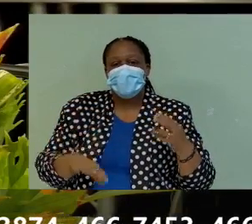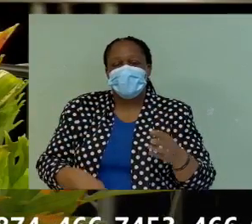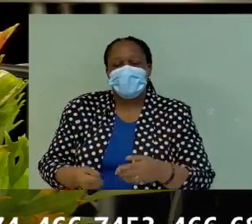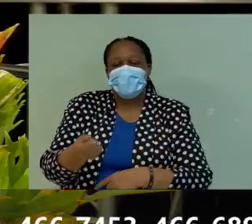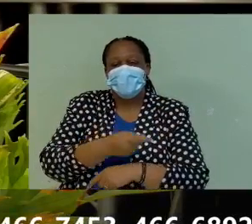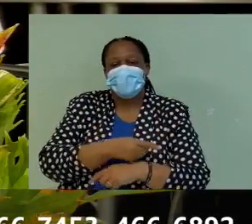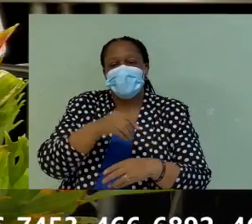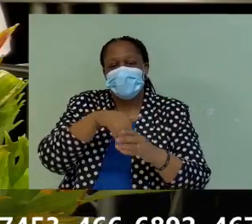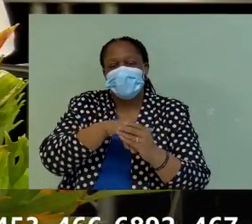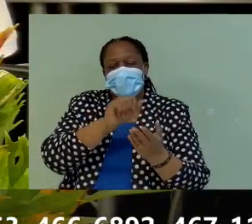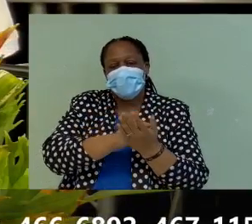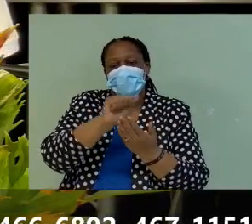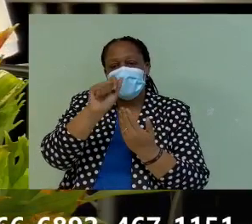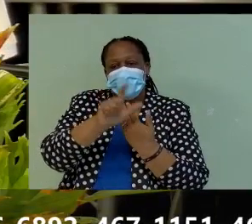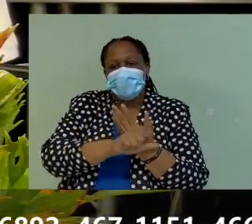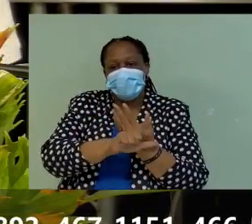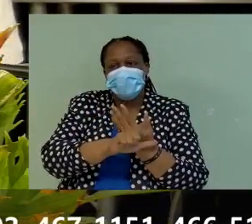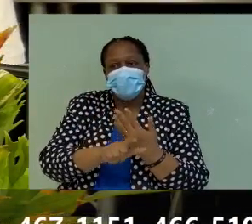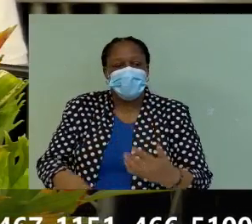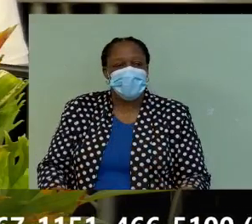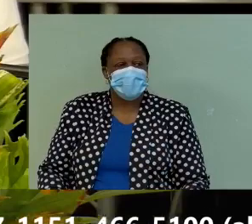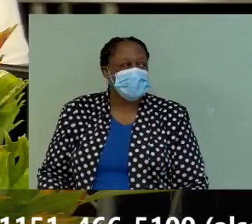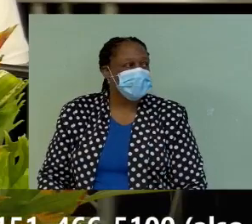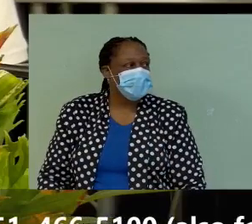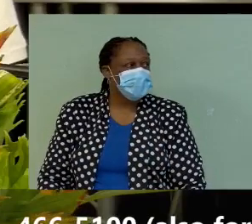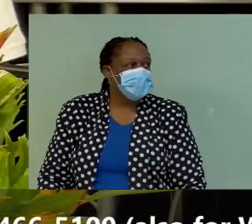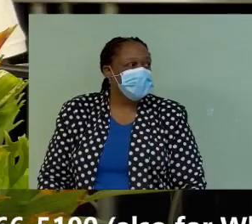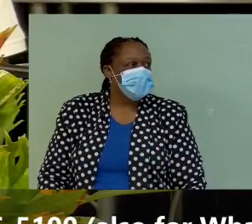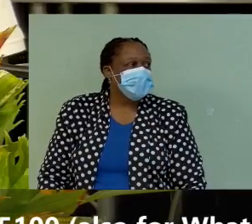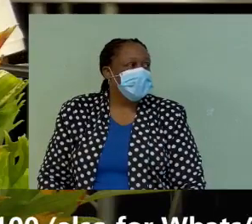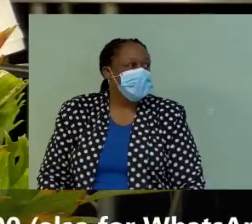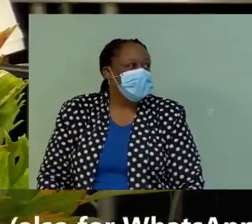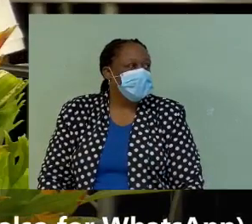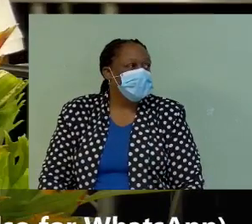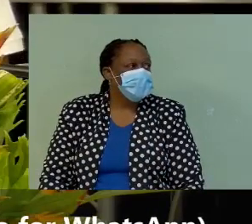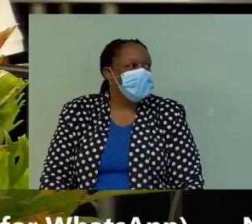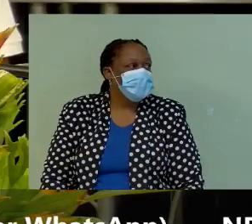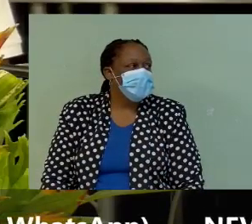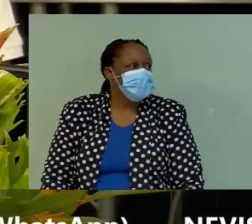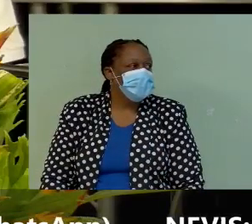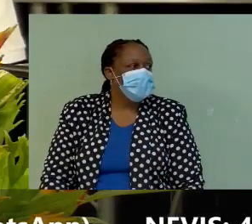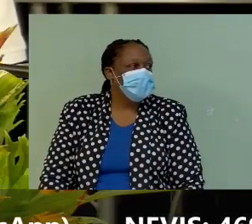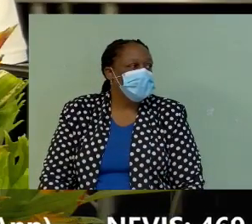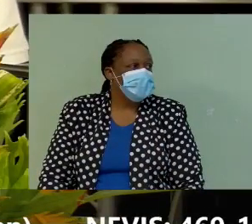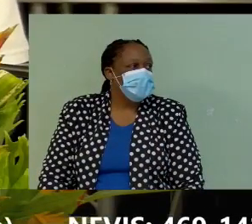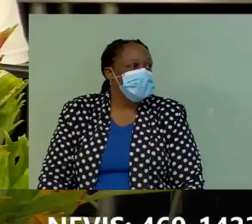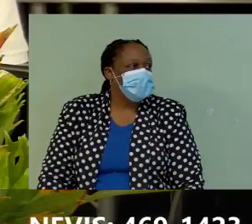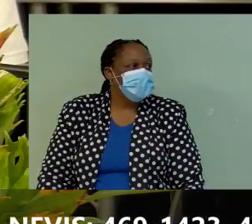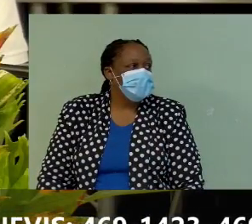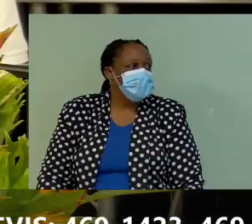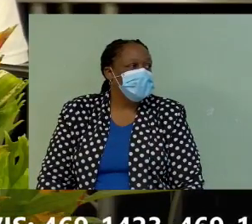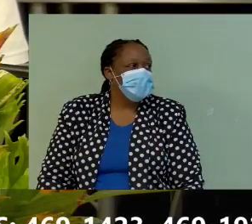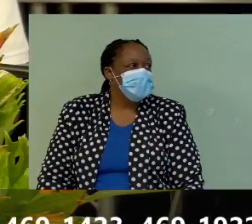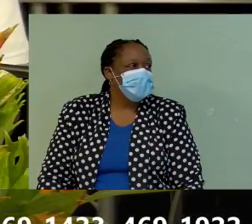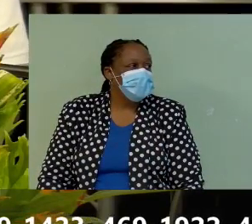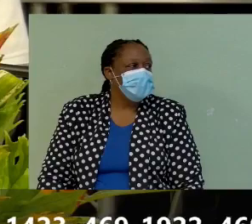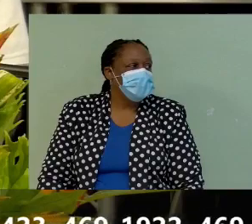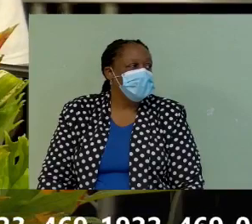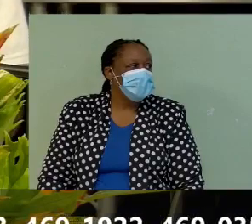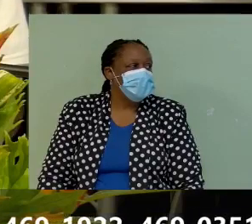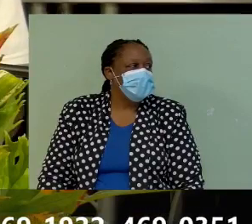And also to the Prime Minister, the Honorable Dr. Timothy Harris, and the Minister of State with responsibility